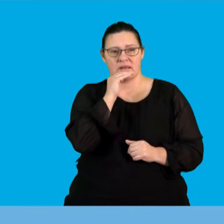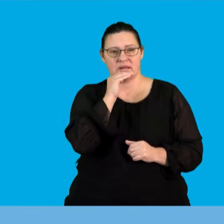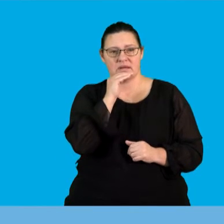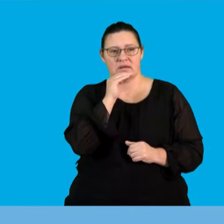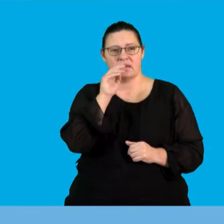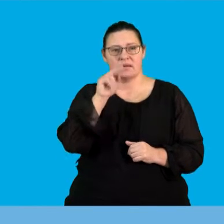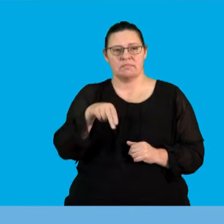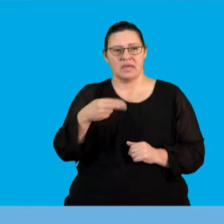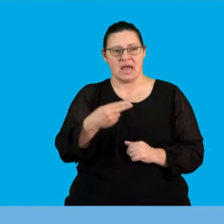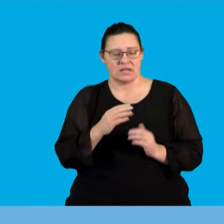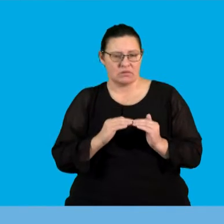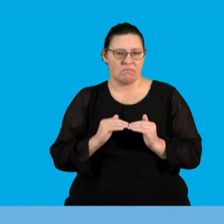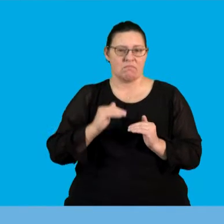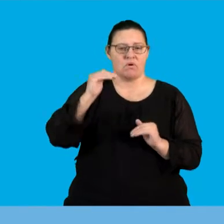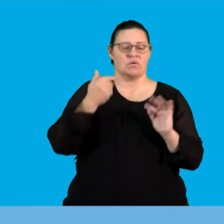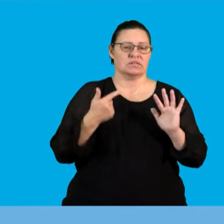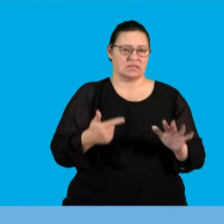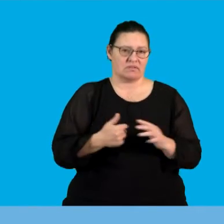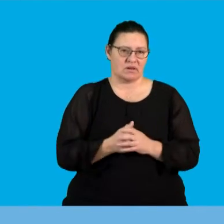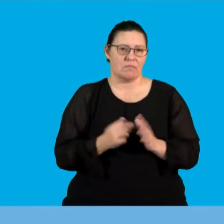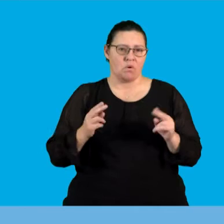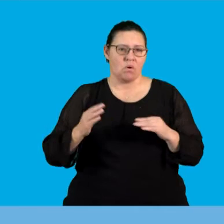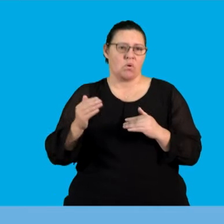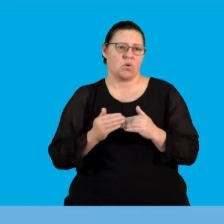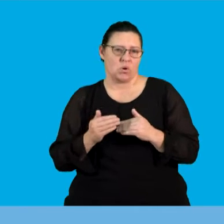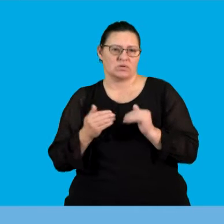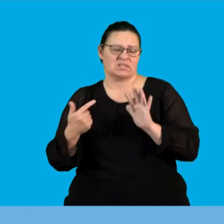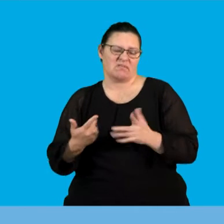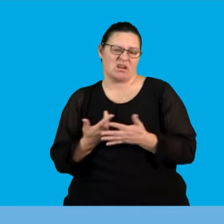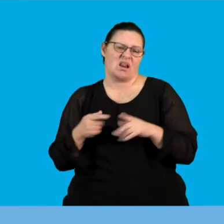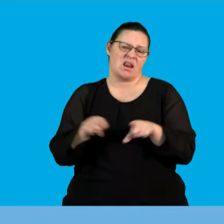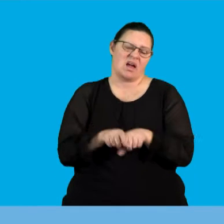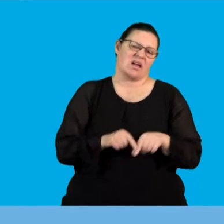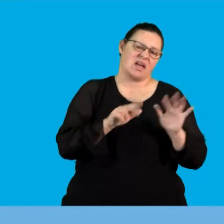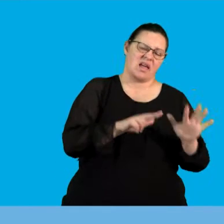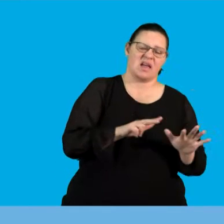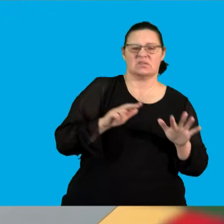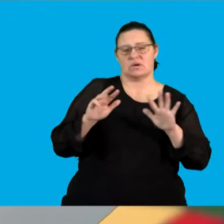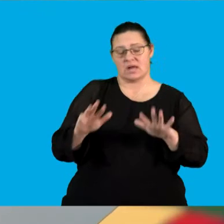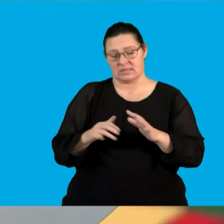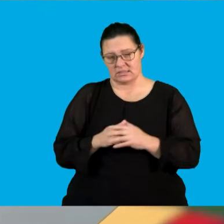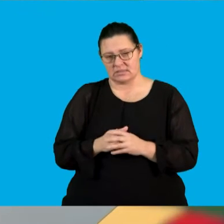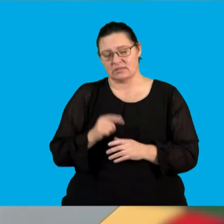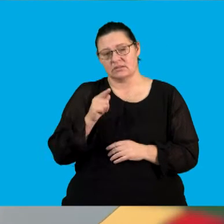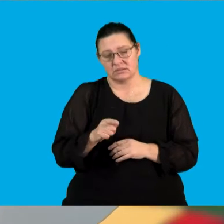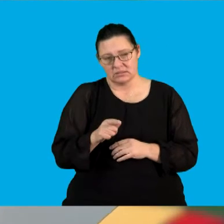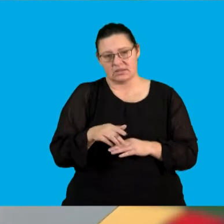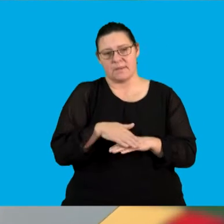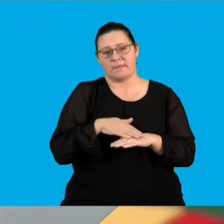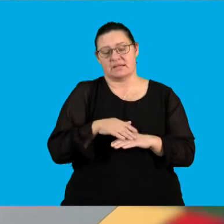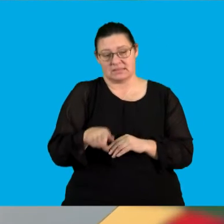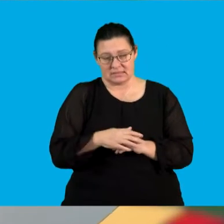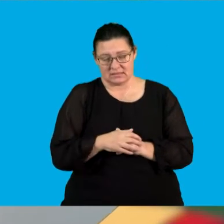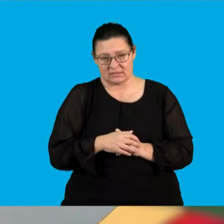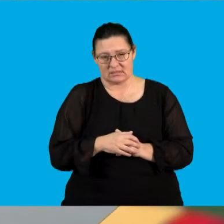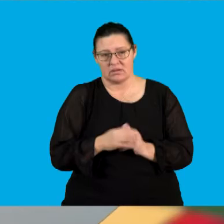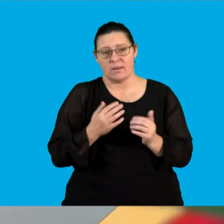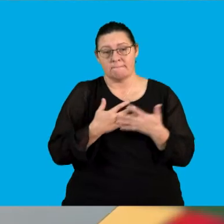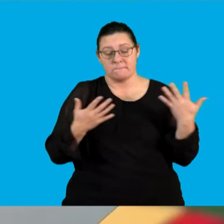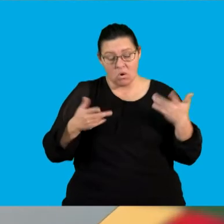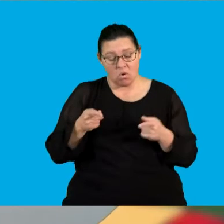means their pH is above 7, but then closer to 7. So it could be like 8 or 9. So those ones are weak bases. And remember we